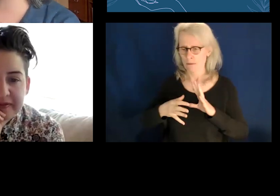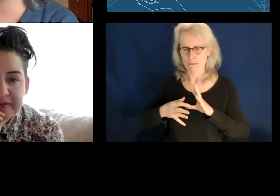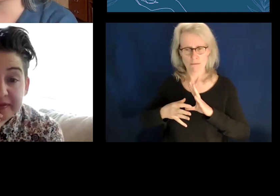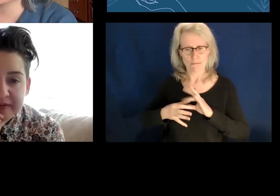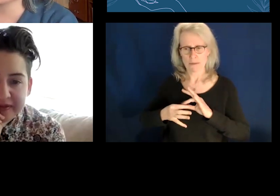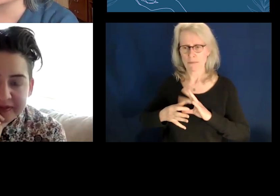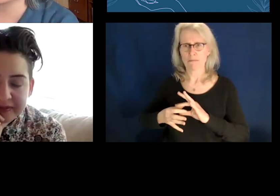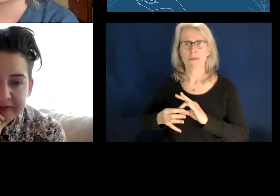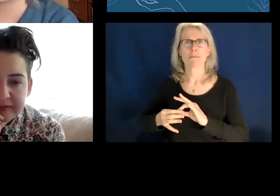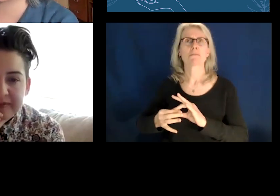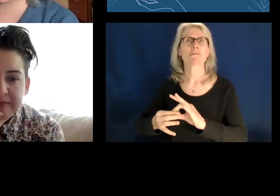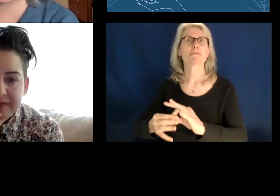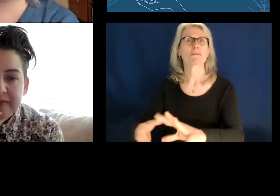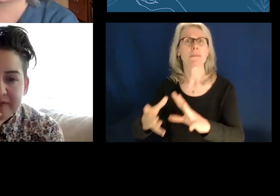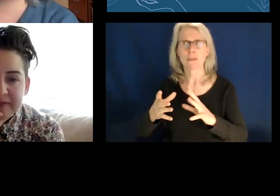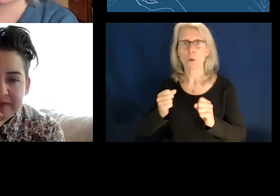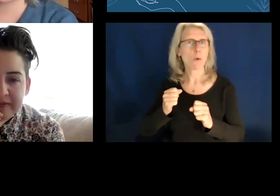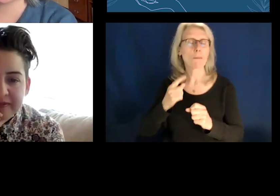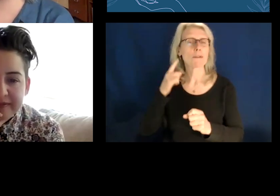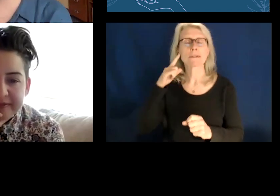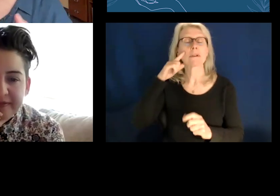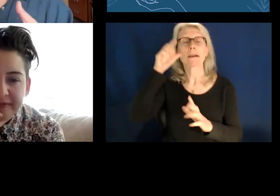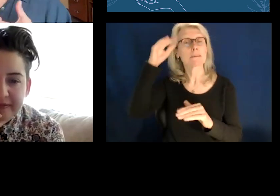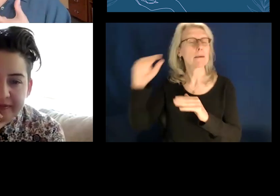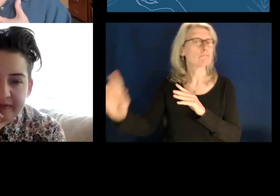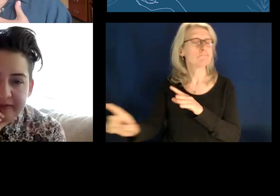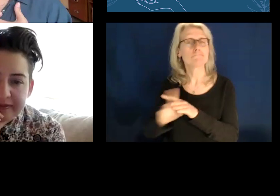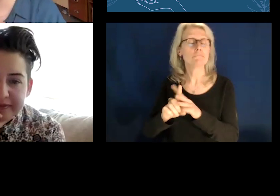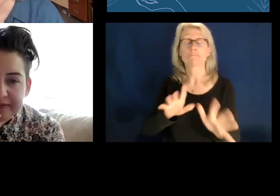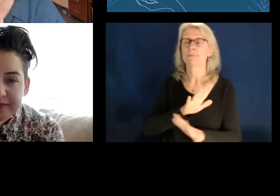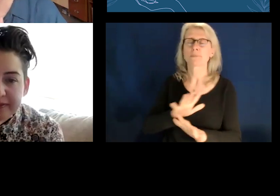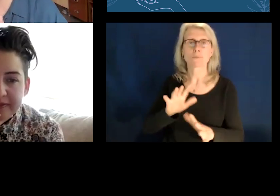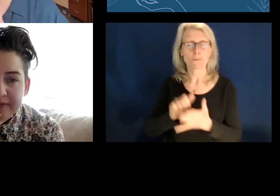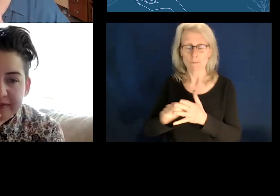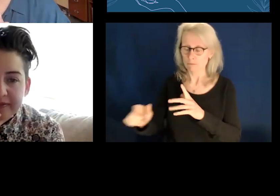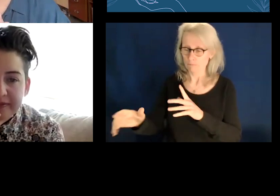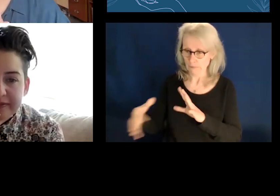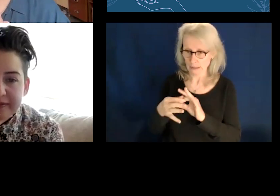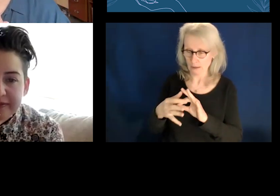consciousness, or it's just coincidence. But anyway, those hits are really